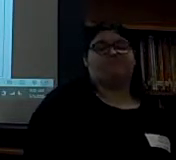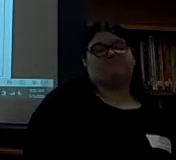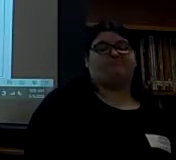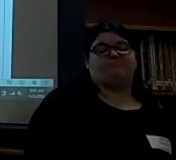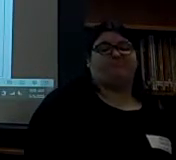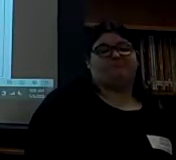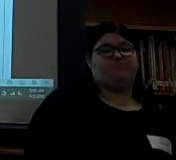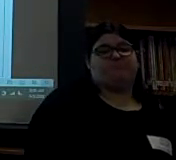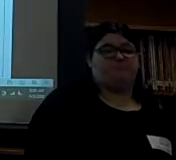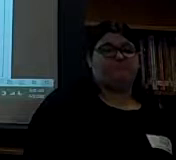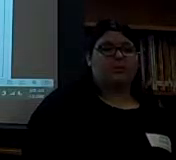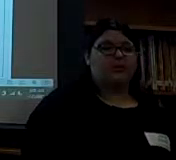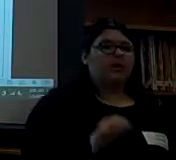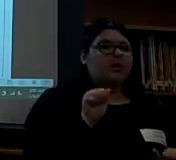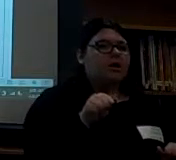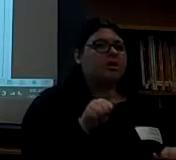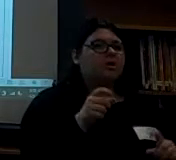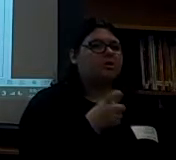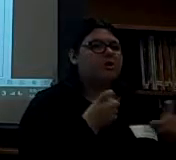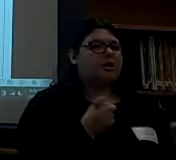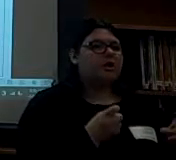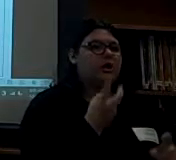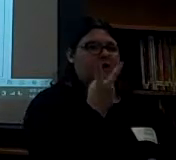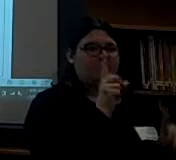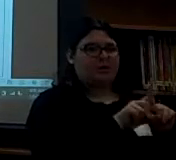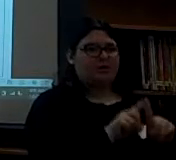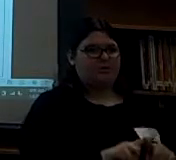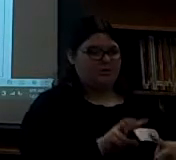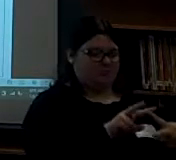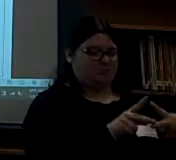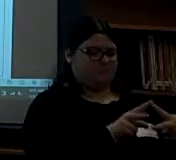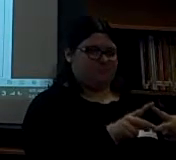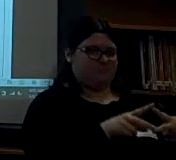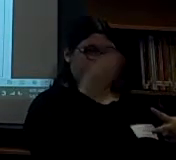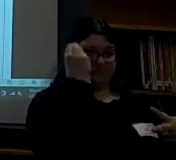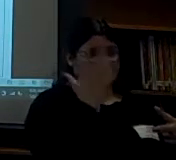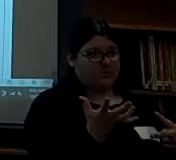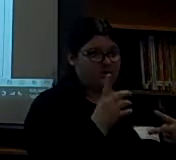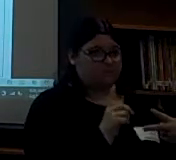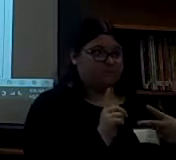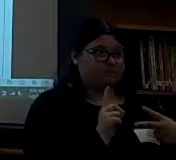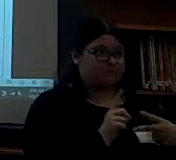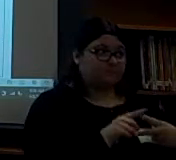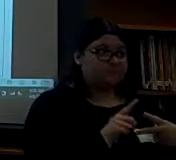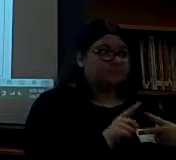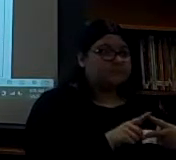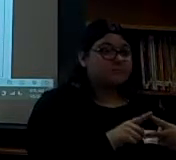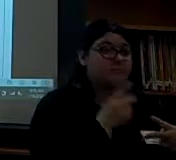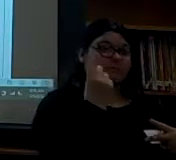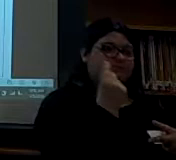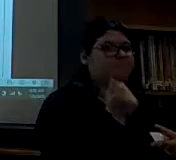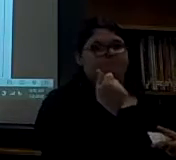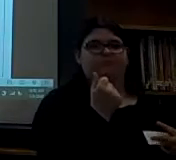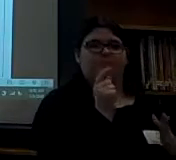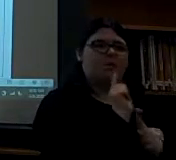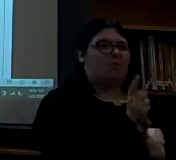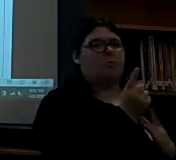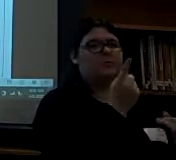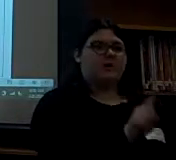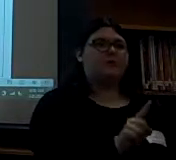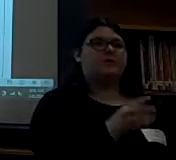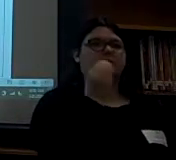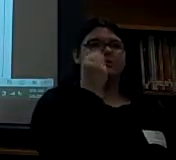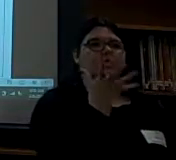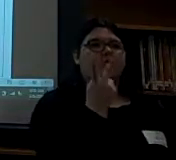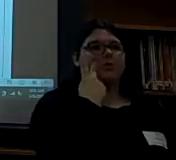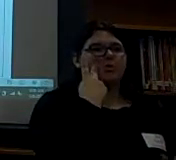you. Now you can handle this, in two different ways. I will tell you, you can handle this in the moment when it is happening, and I'm gonna tell